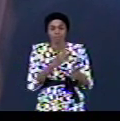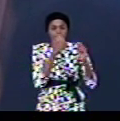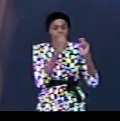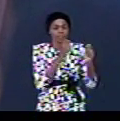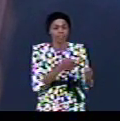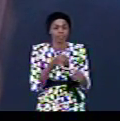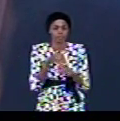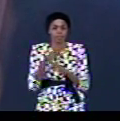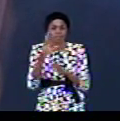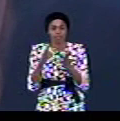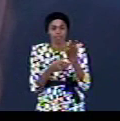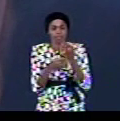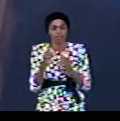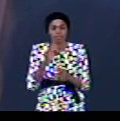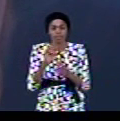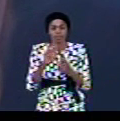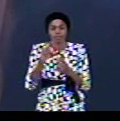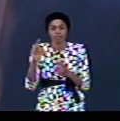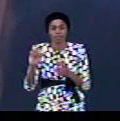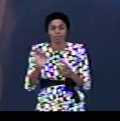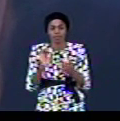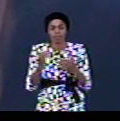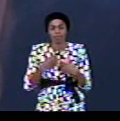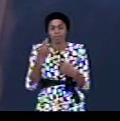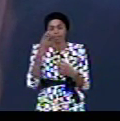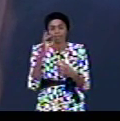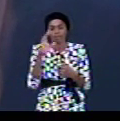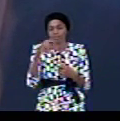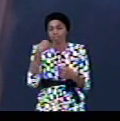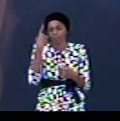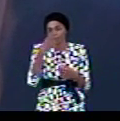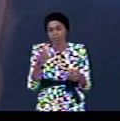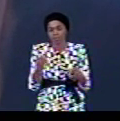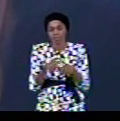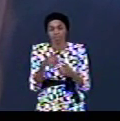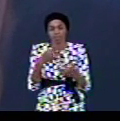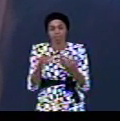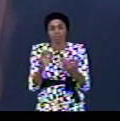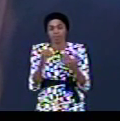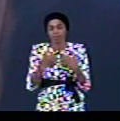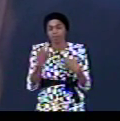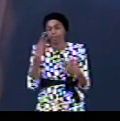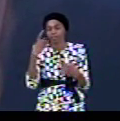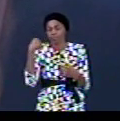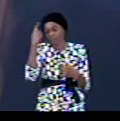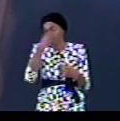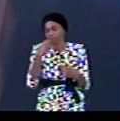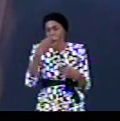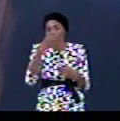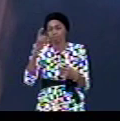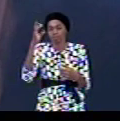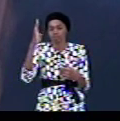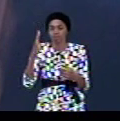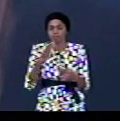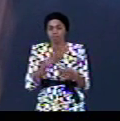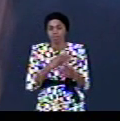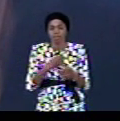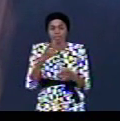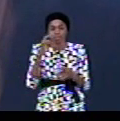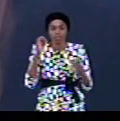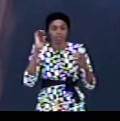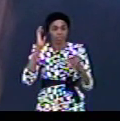receive my present at my hand. For therefore I have seen thy face, as though I had seen the face of